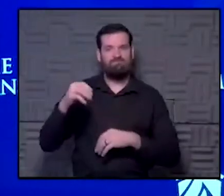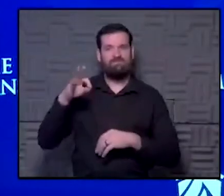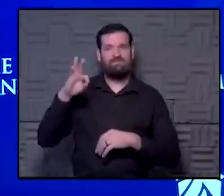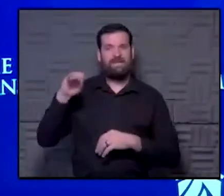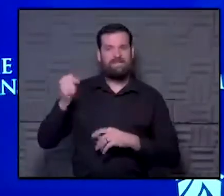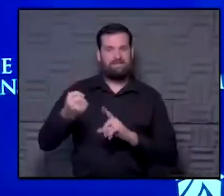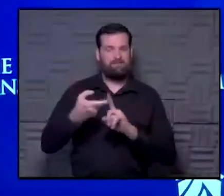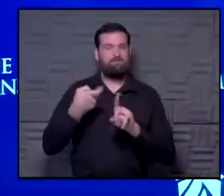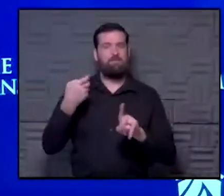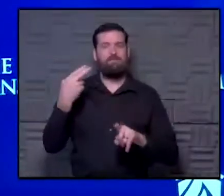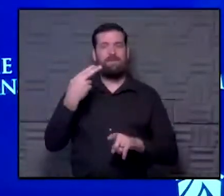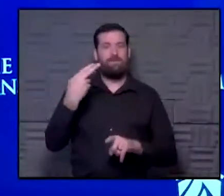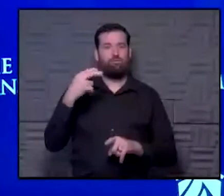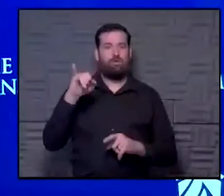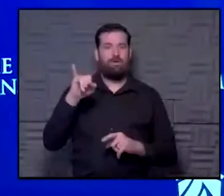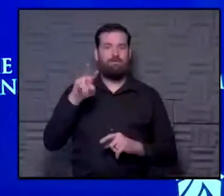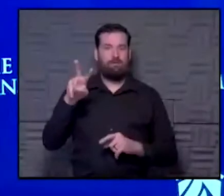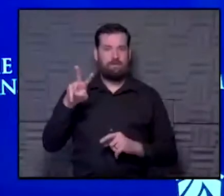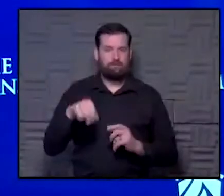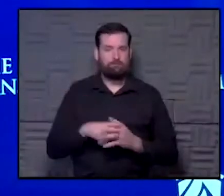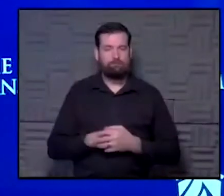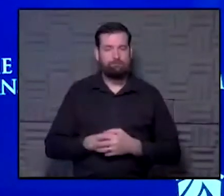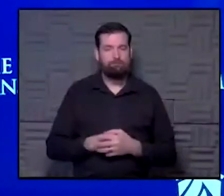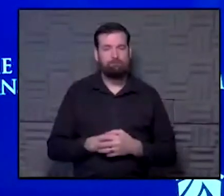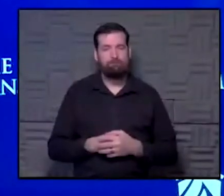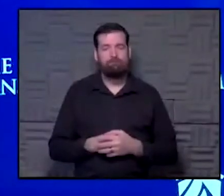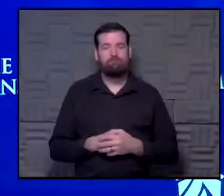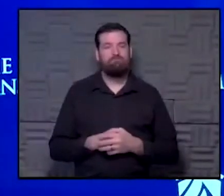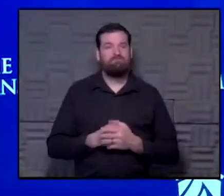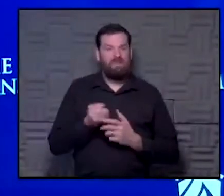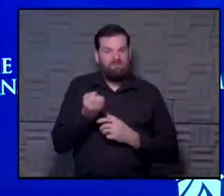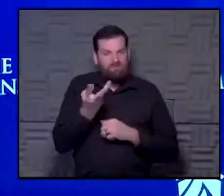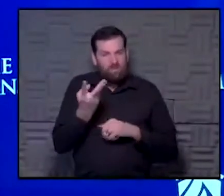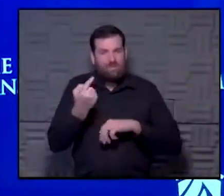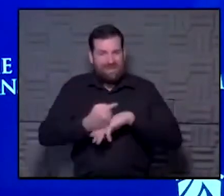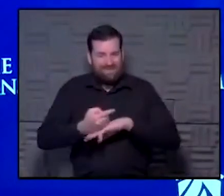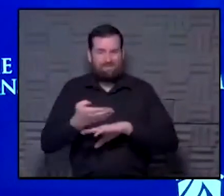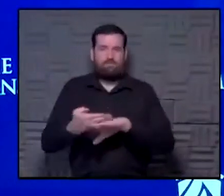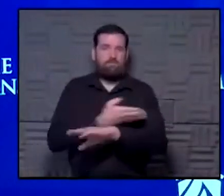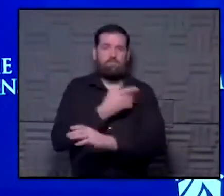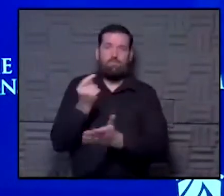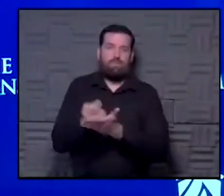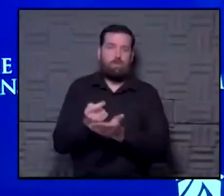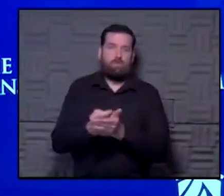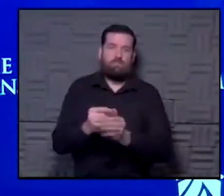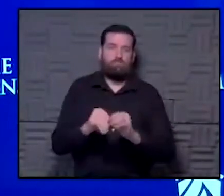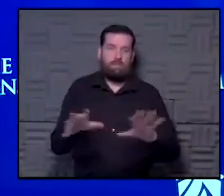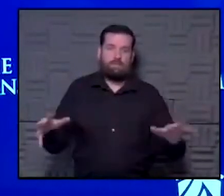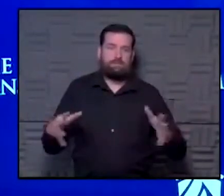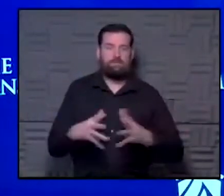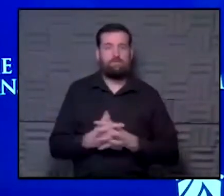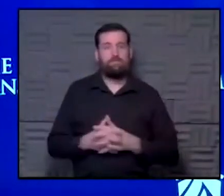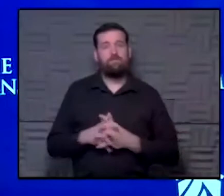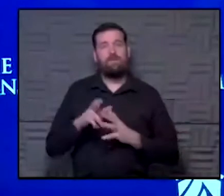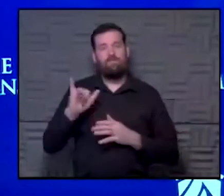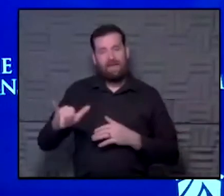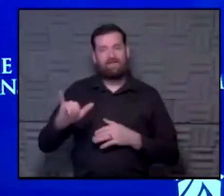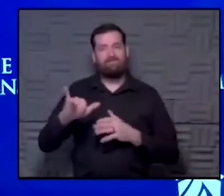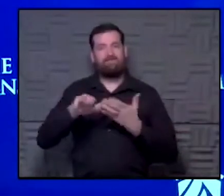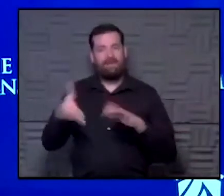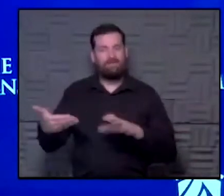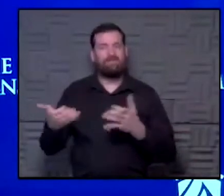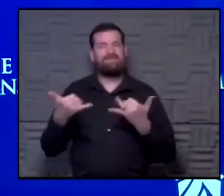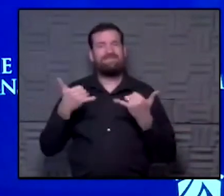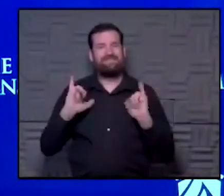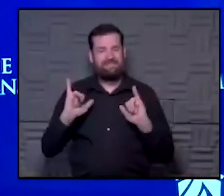HIV. And just days before new therapy for HIV came out. And that death still marks me and everyone